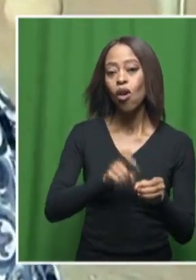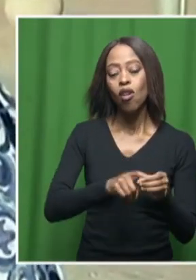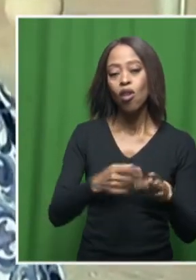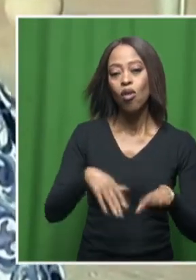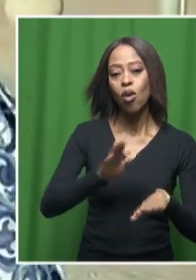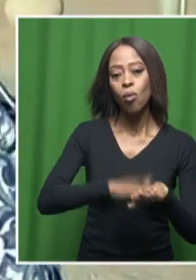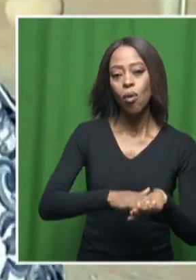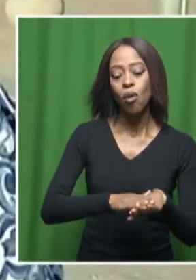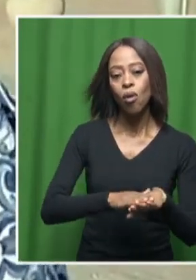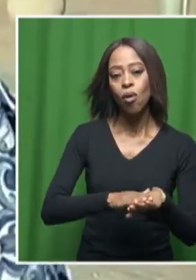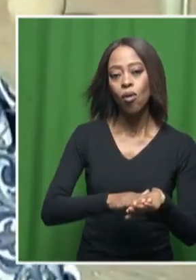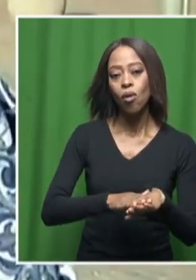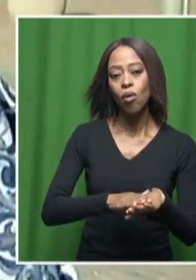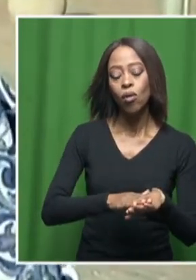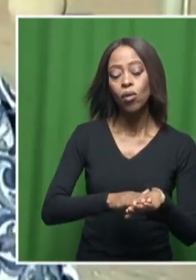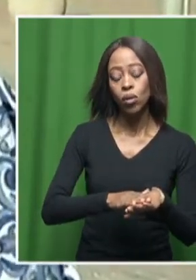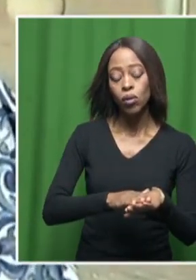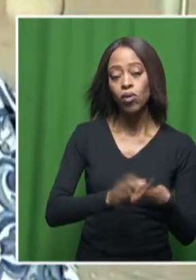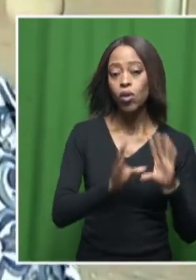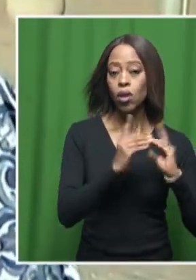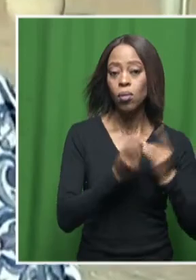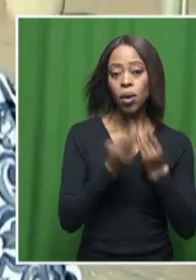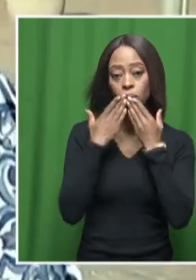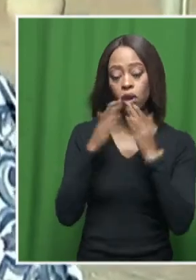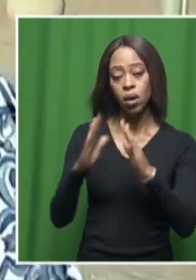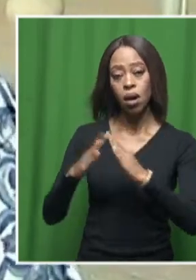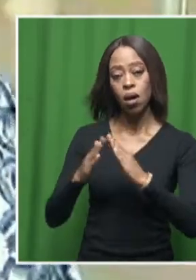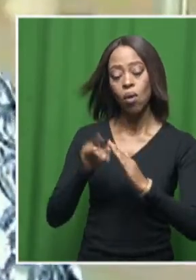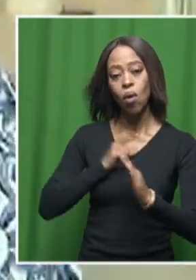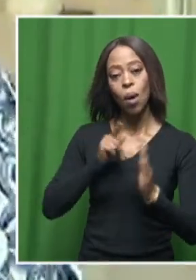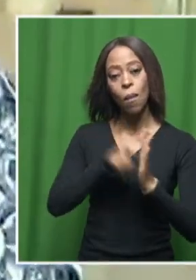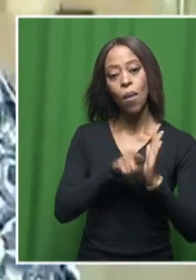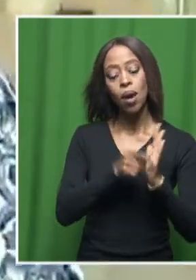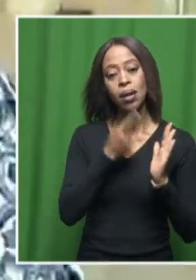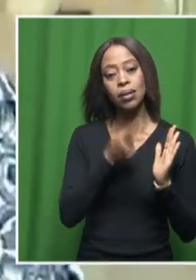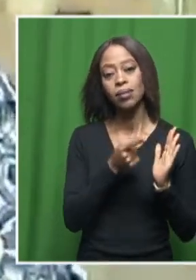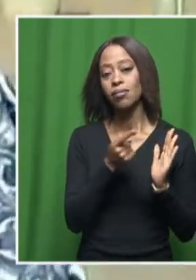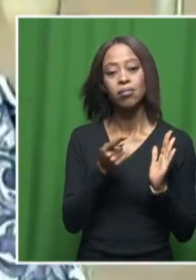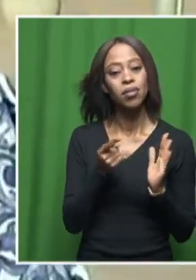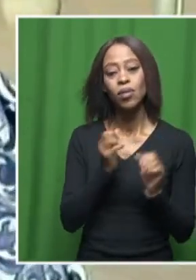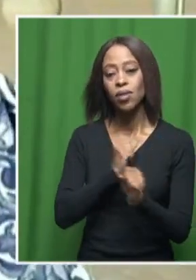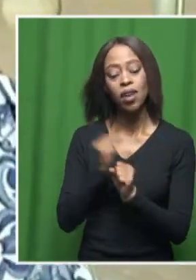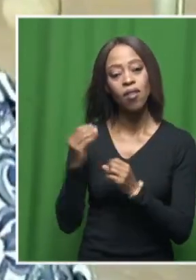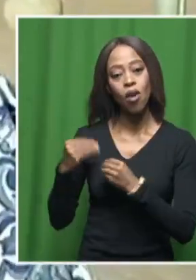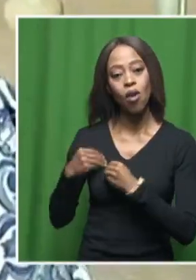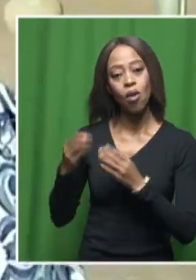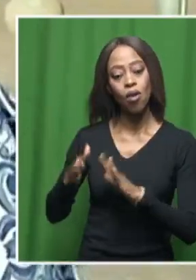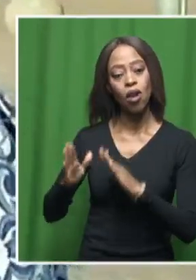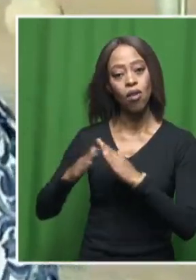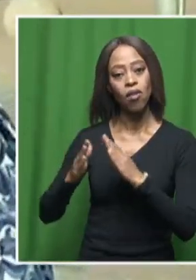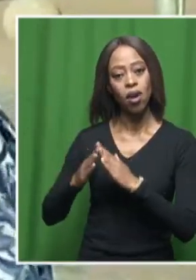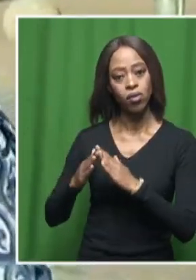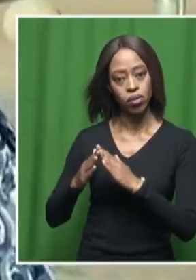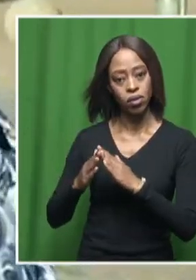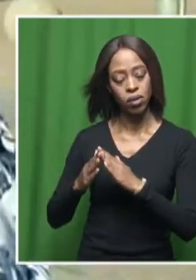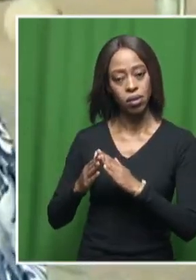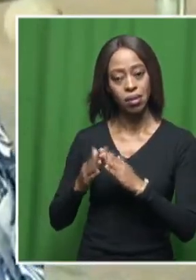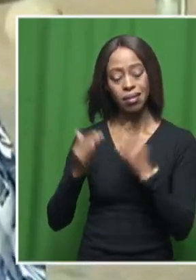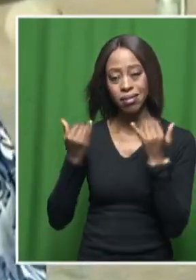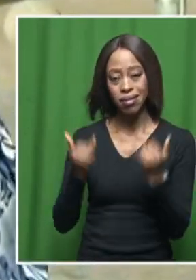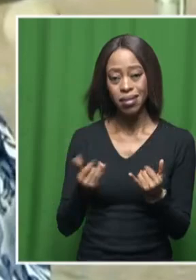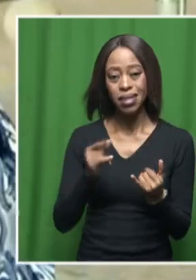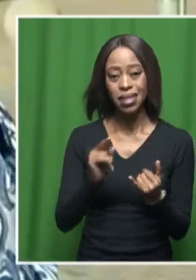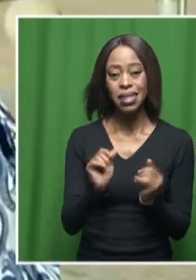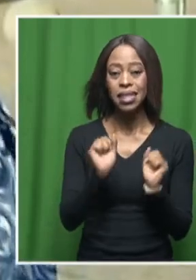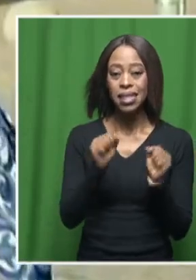free housing from human settlements, because the policy says you need not have owned a house before. Now, that's why we are